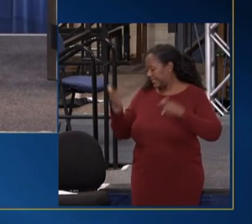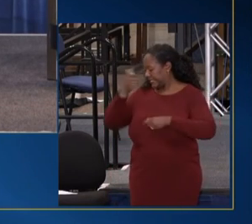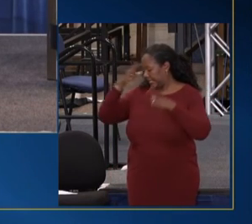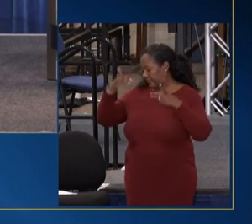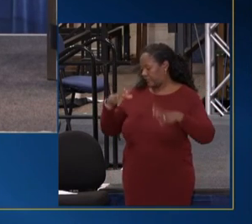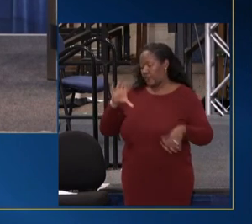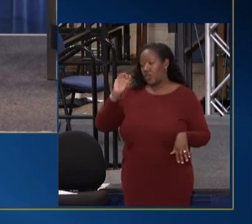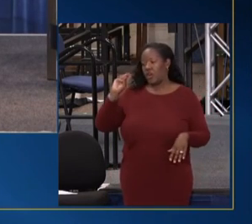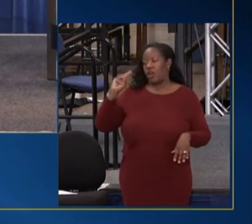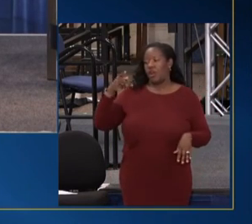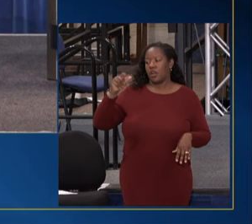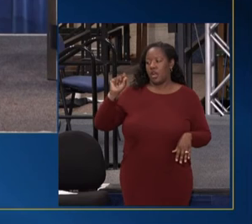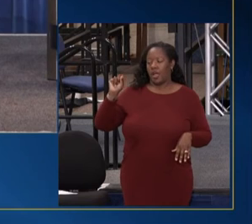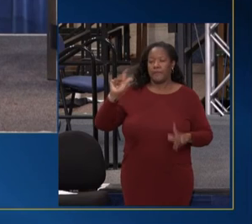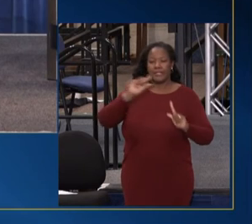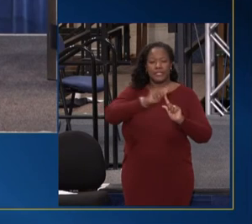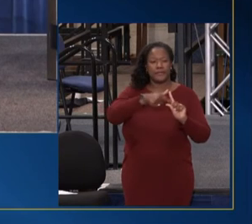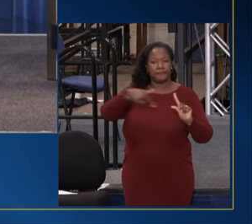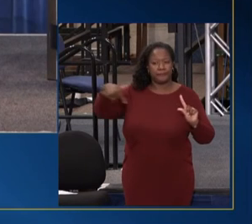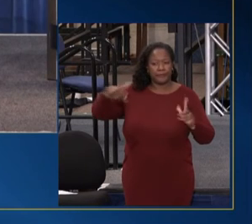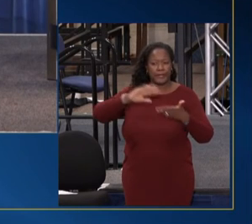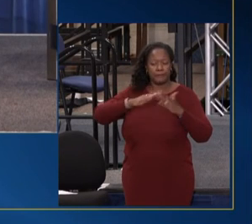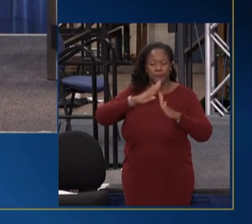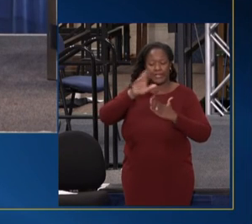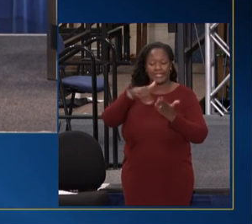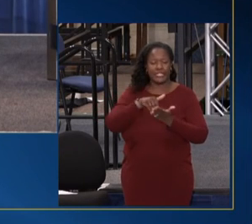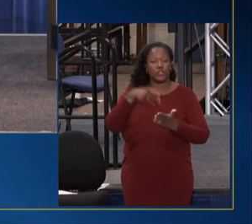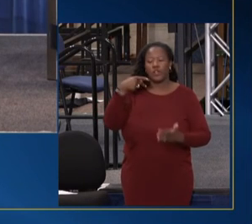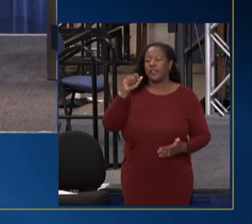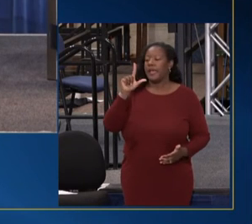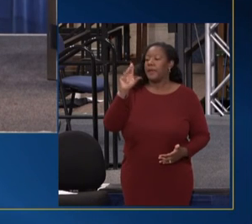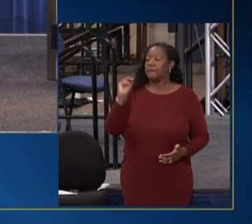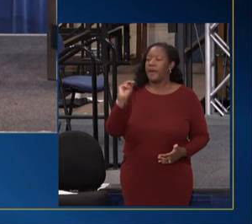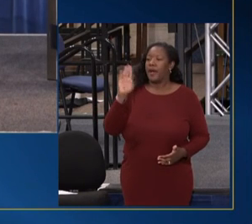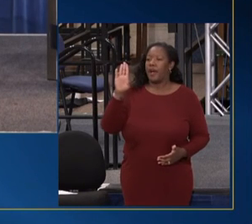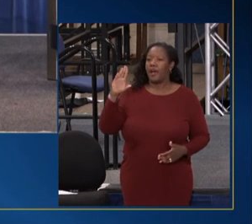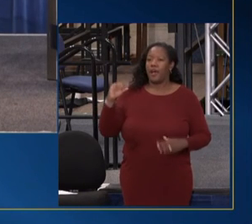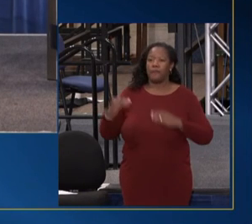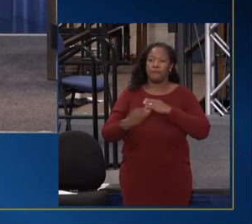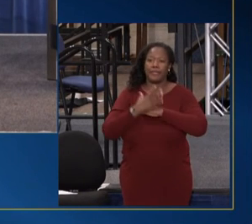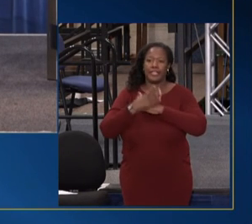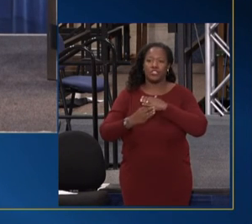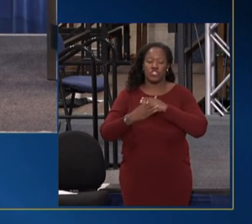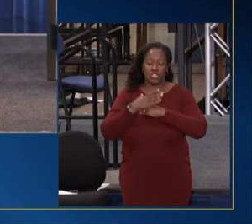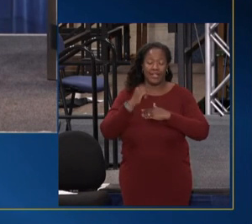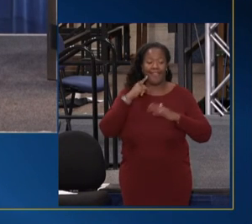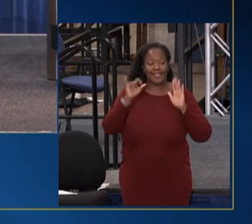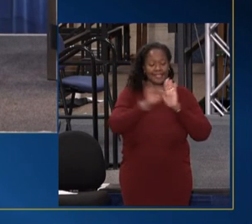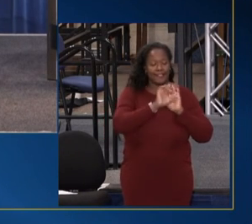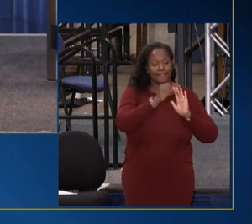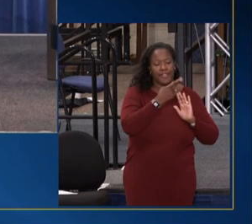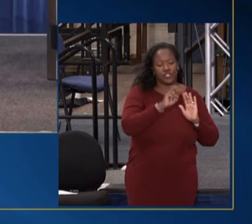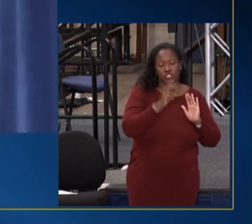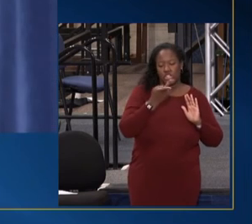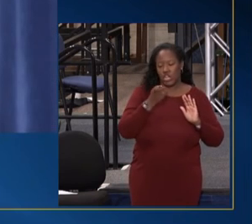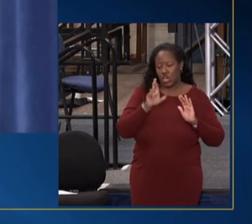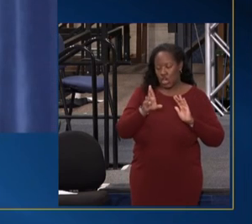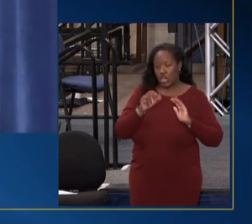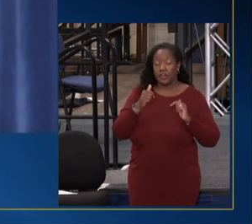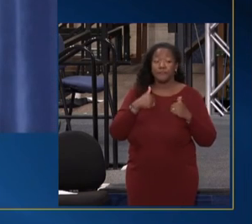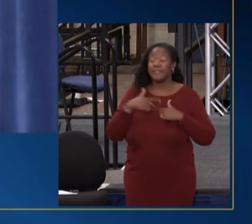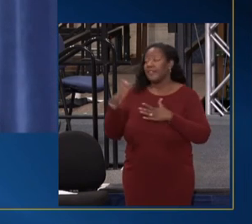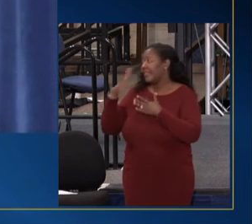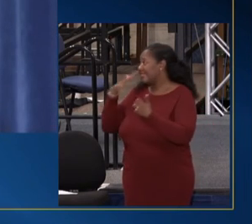Compass, the LGBTQ Community Center in the Palm Beaches in the state of Florida. My pronouns are she and hers. Thank you, Adrian,